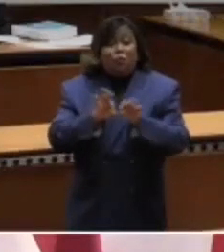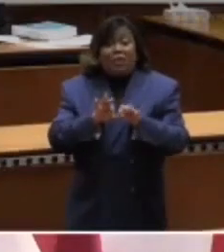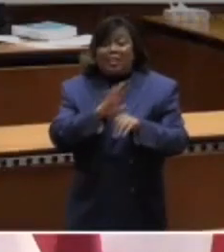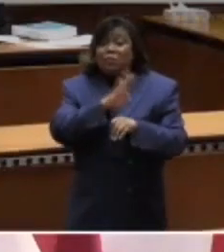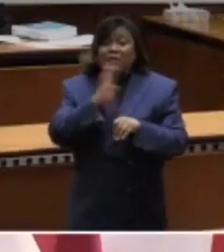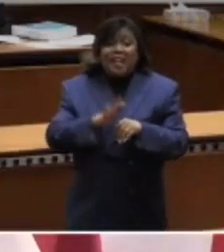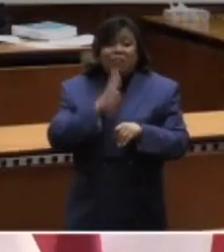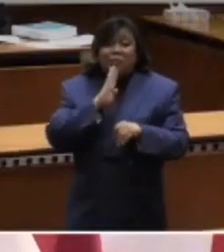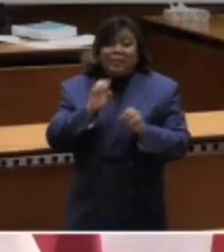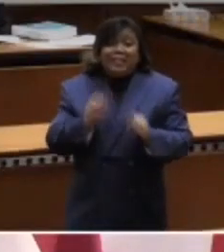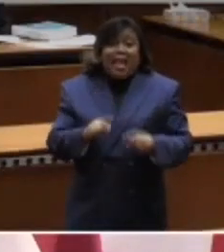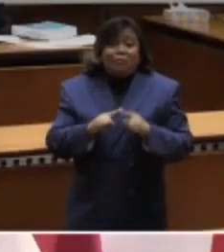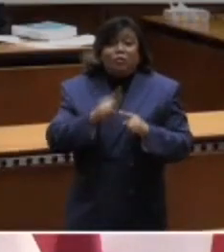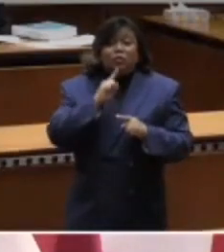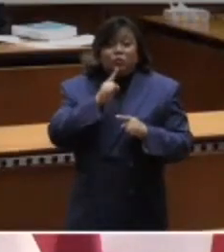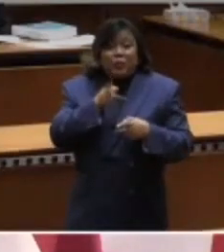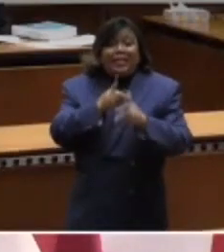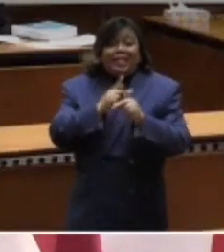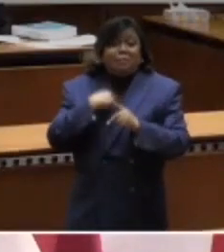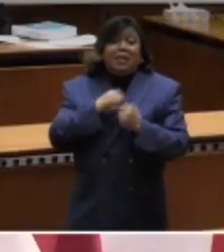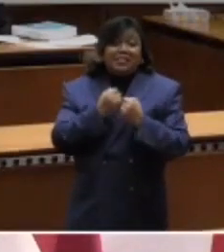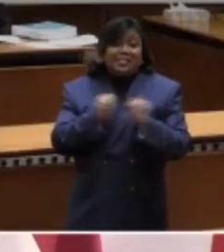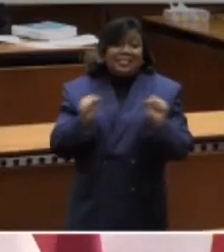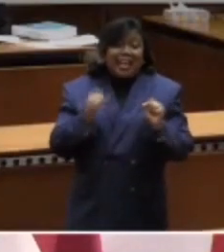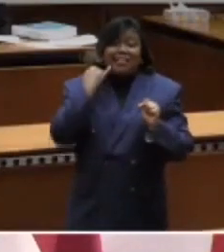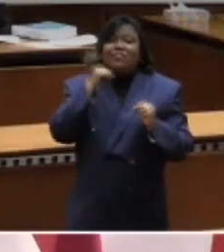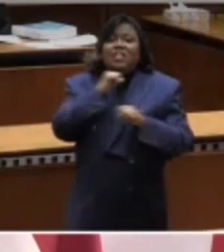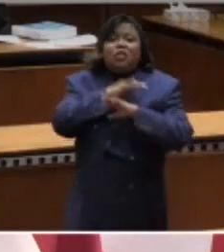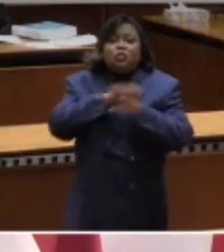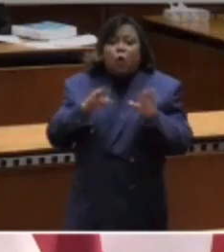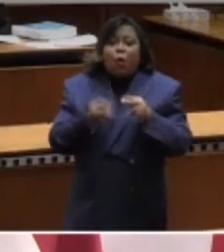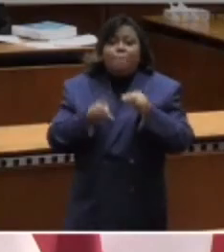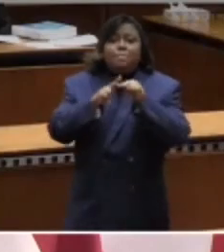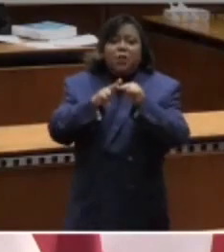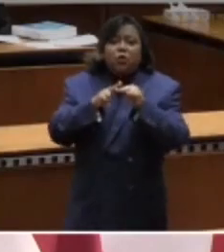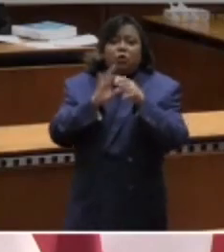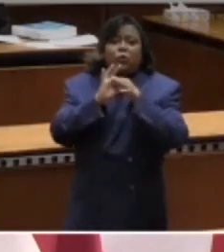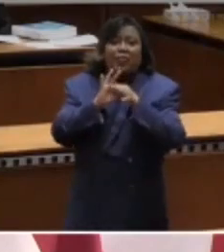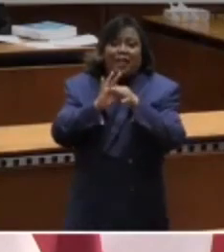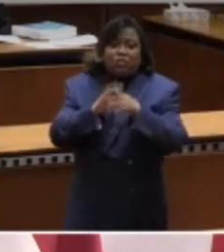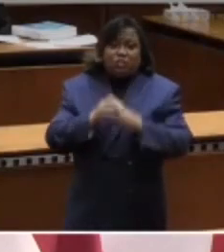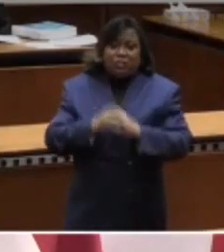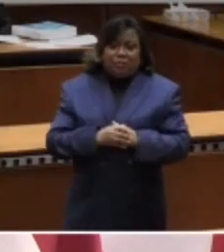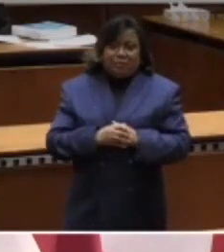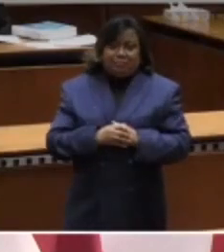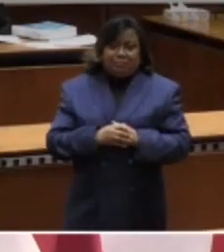they will never be able to truly keep us safe if they don't build those relationships.